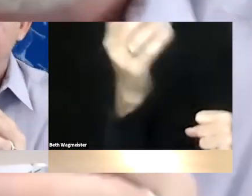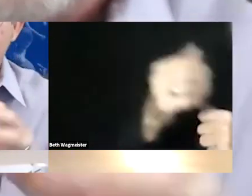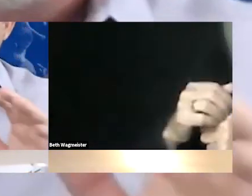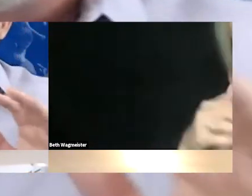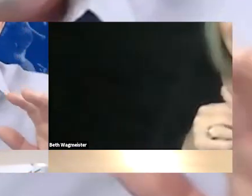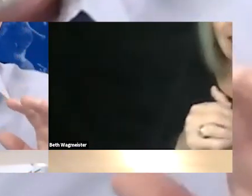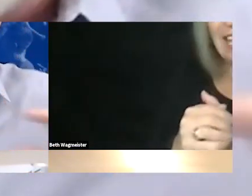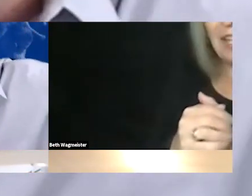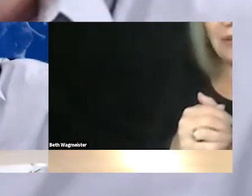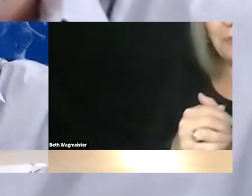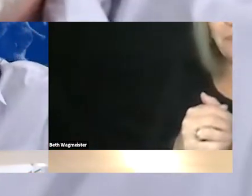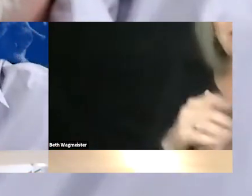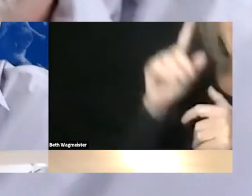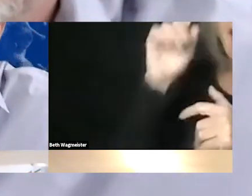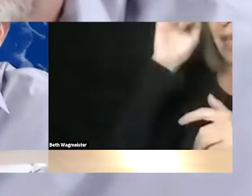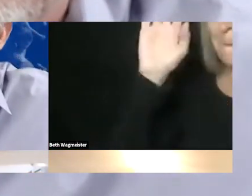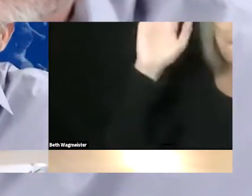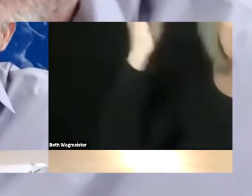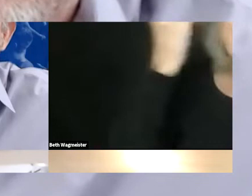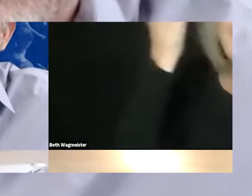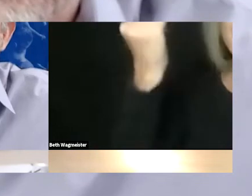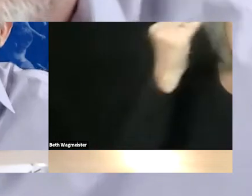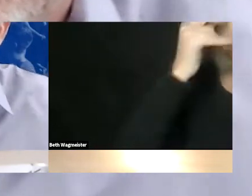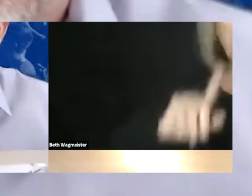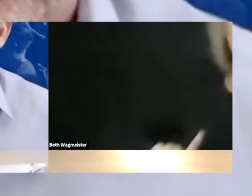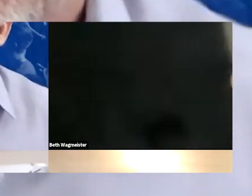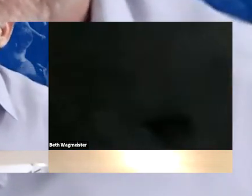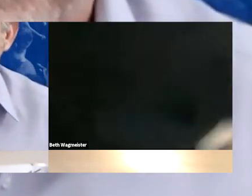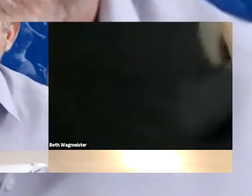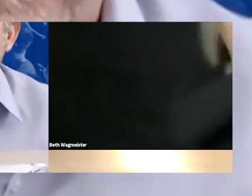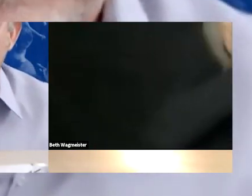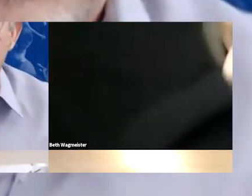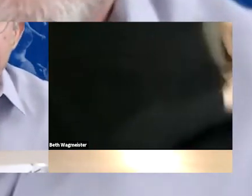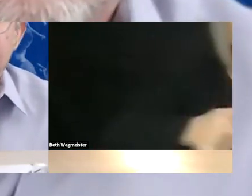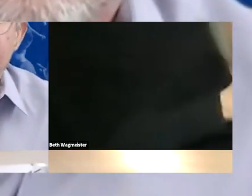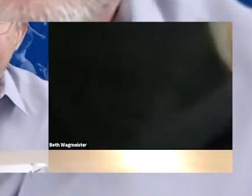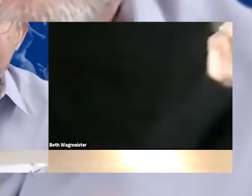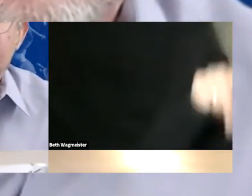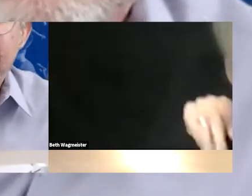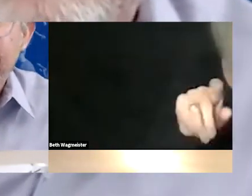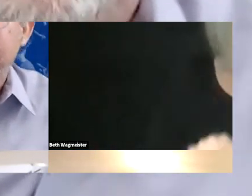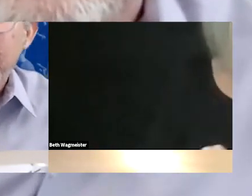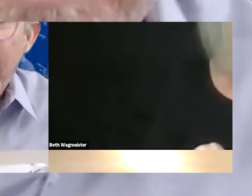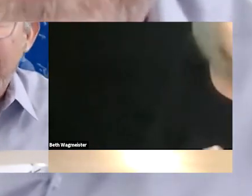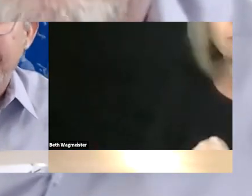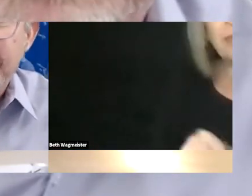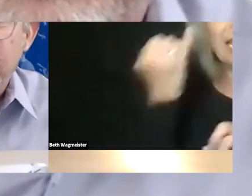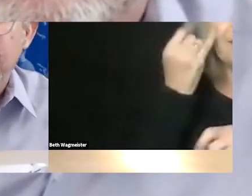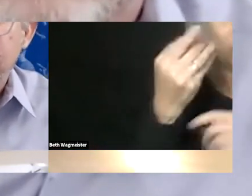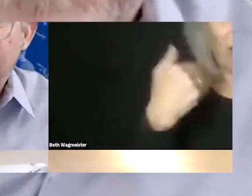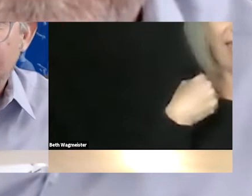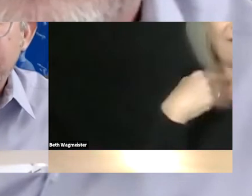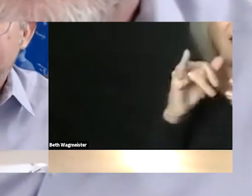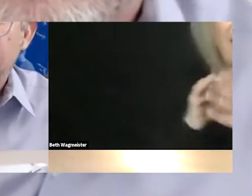imagine demand is going to take off like a rocket for you folks, and you're going to have a hard time keeping up with it. So if you have that